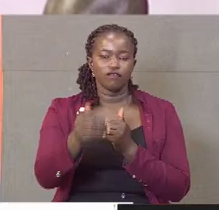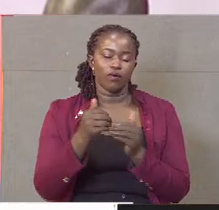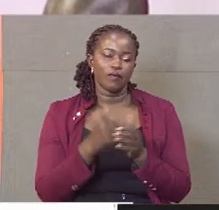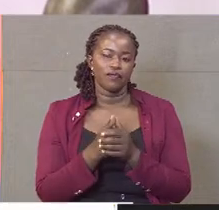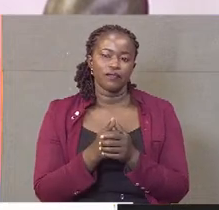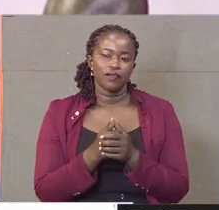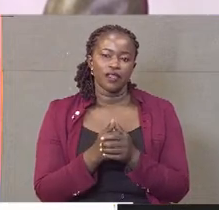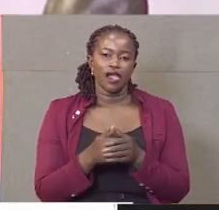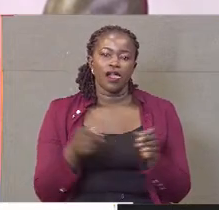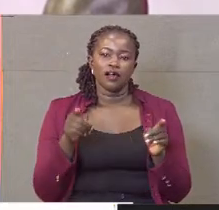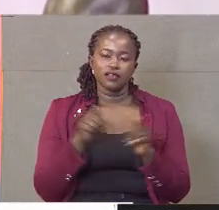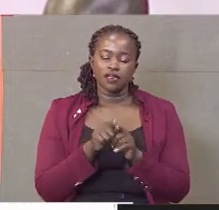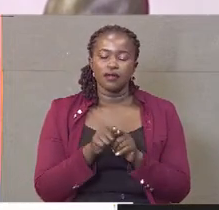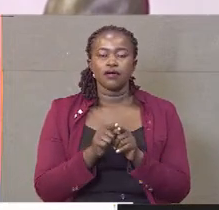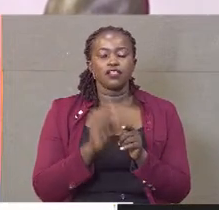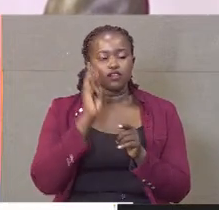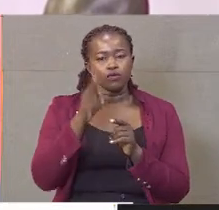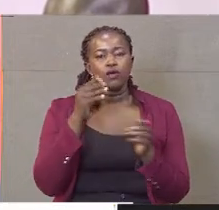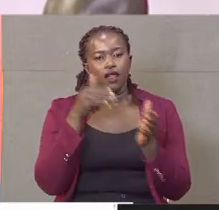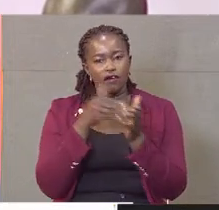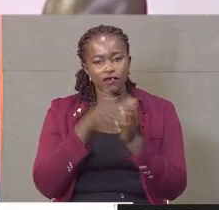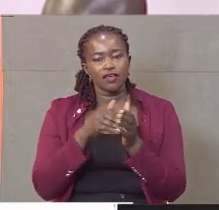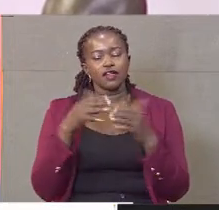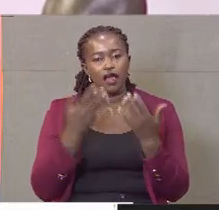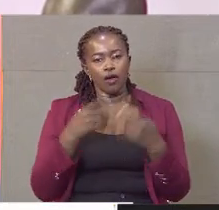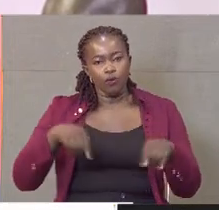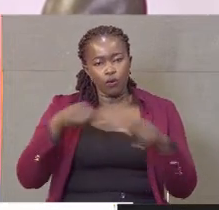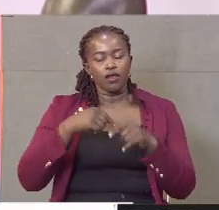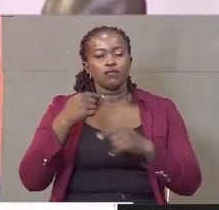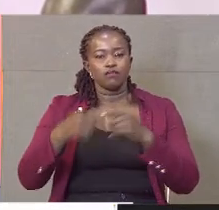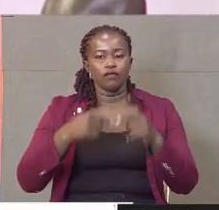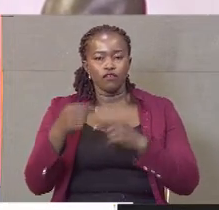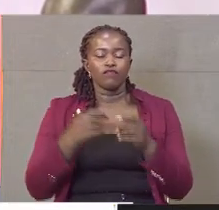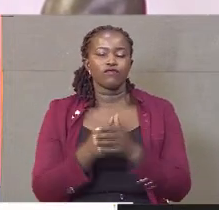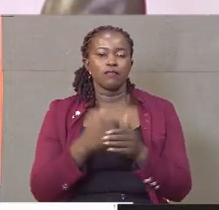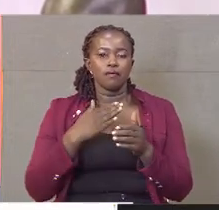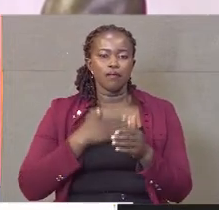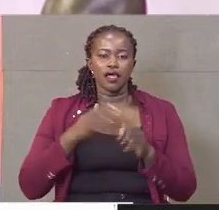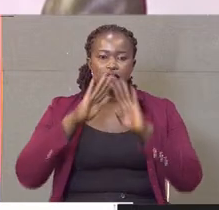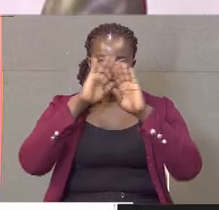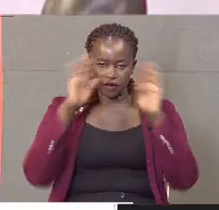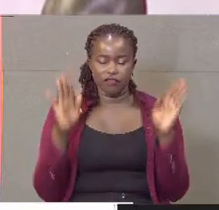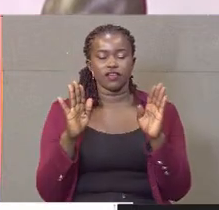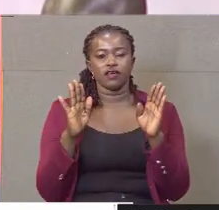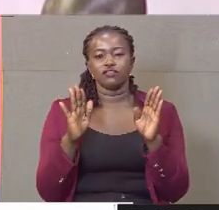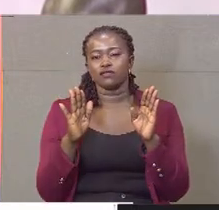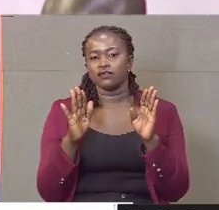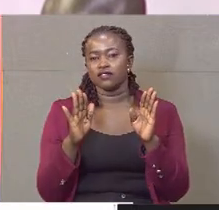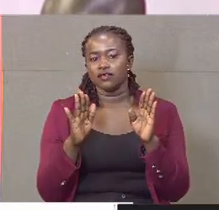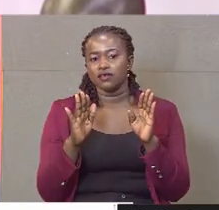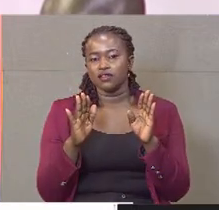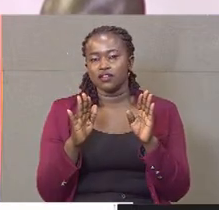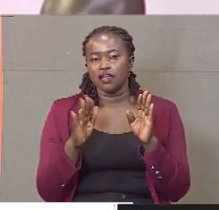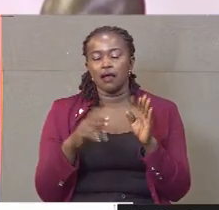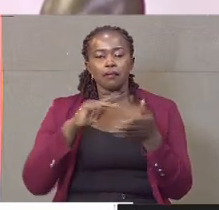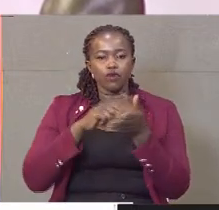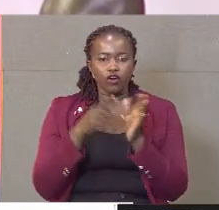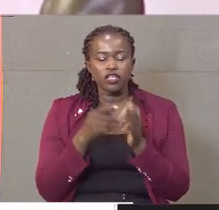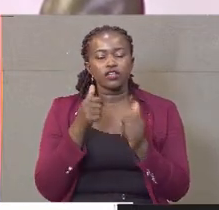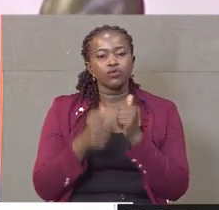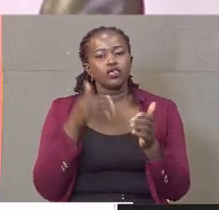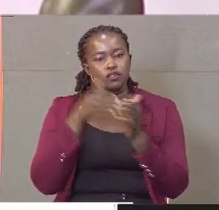and it is likely going to affect how we move. My clarification is on stalled projects the